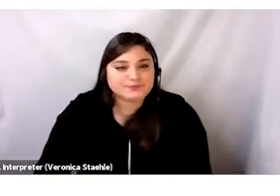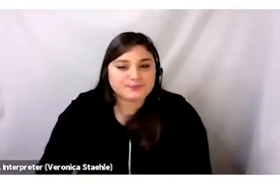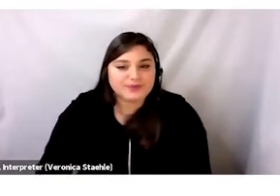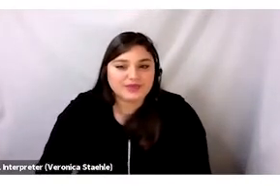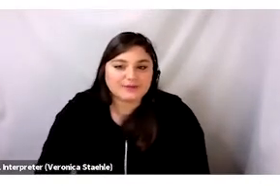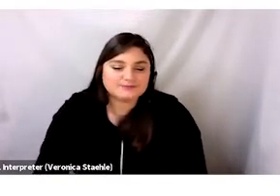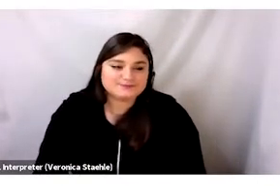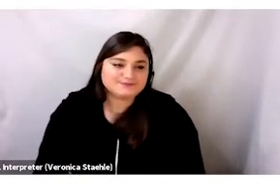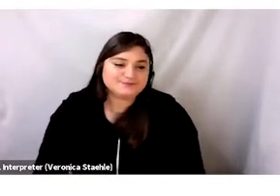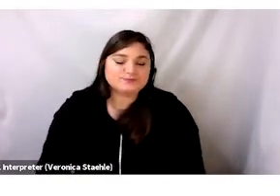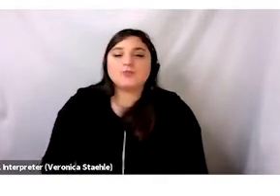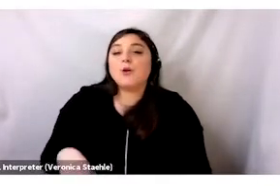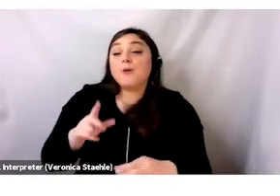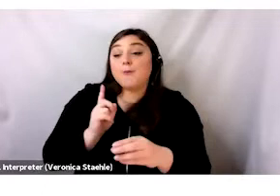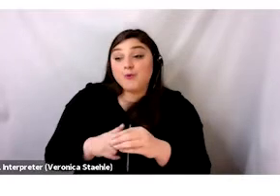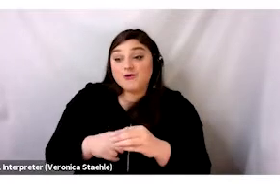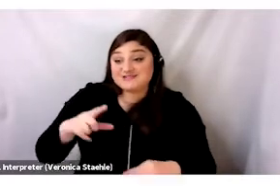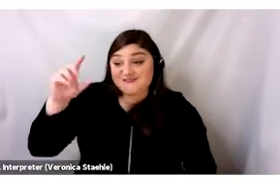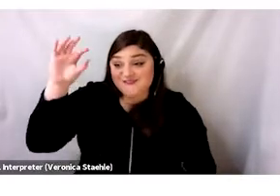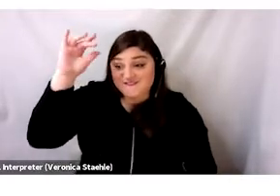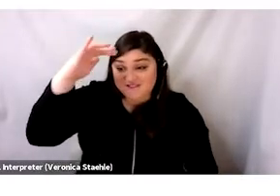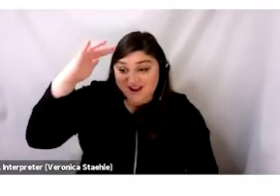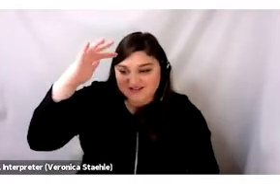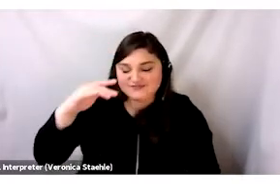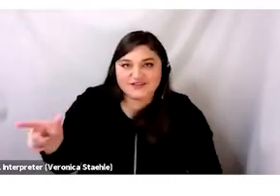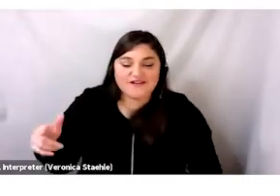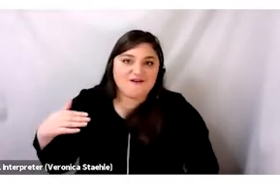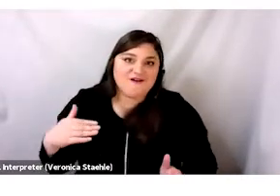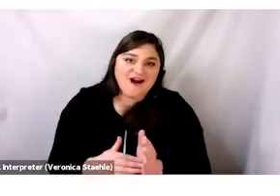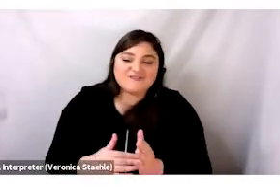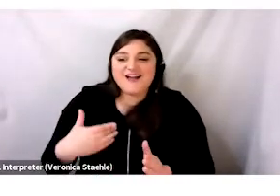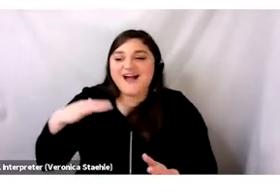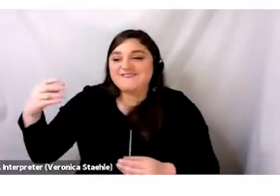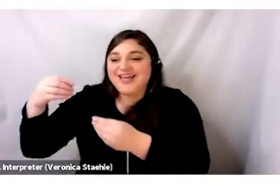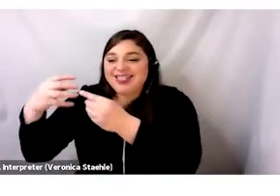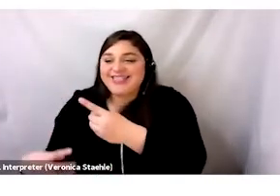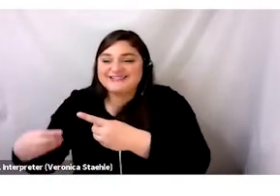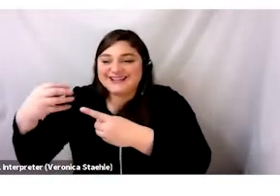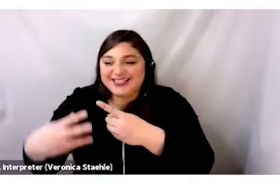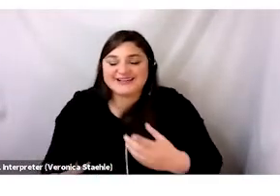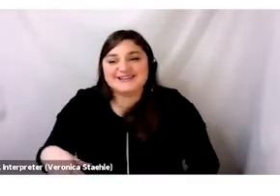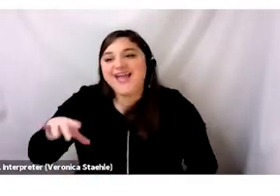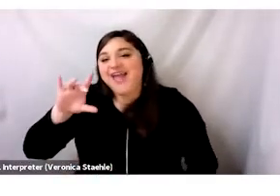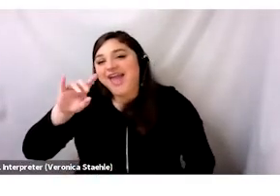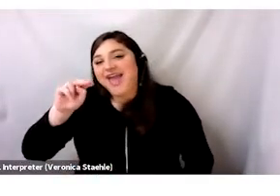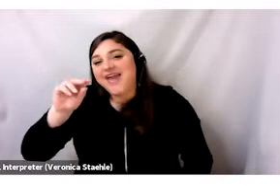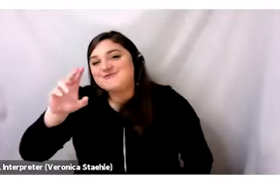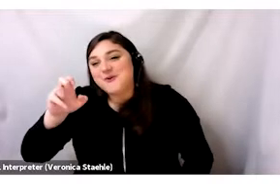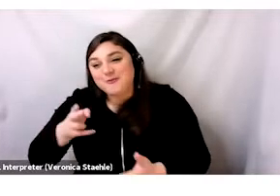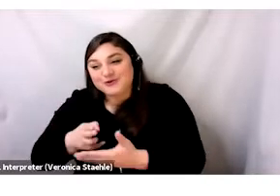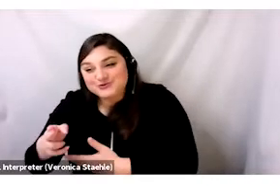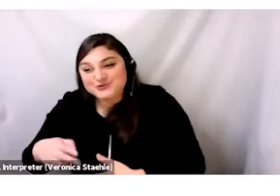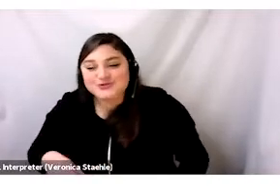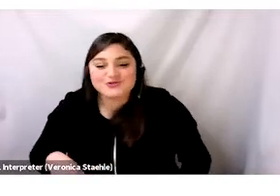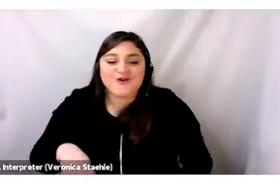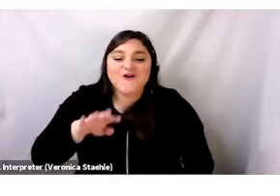The Buddhist philosophy is full of lists. There are the 8 Noble Truths, the Fourfold Paths,